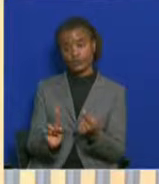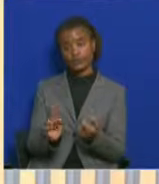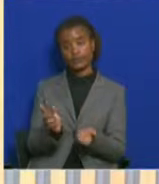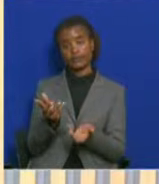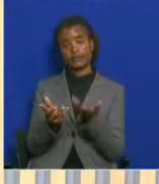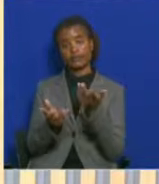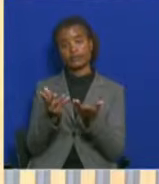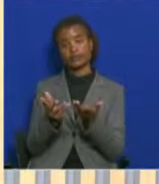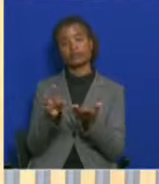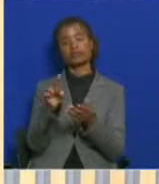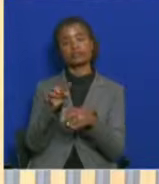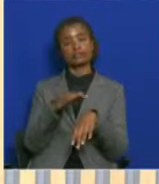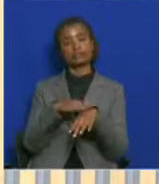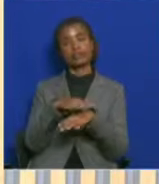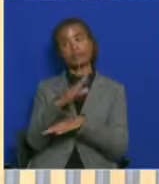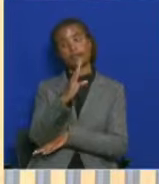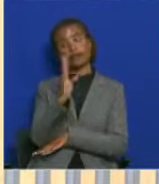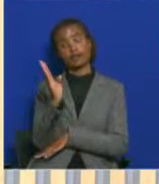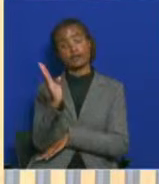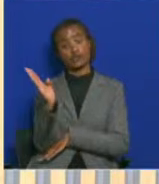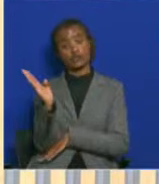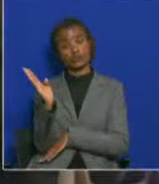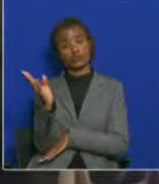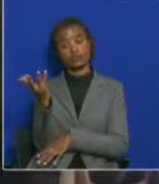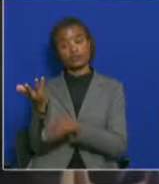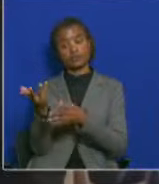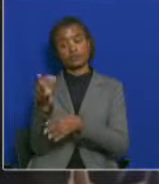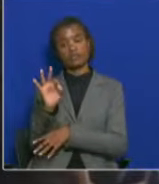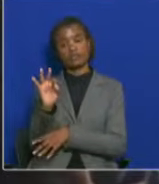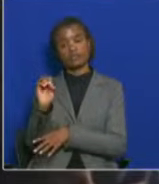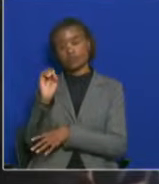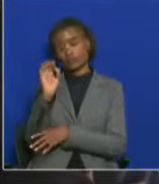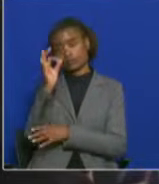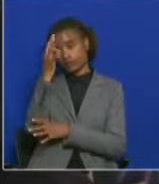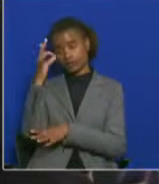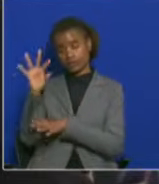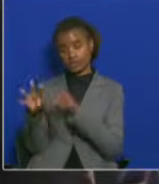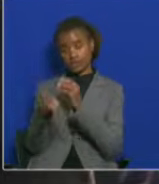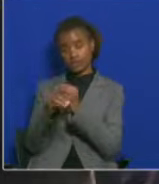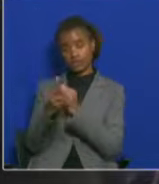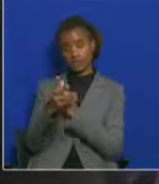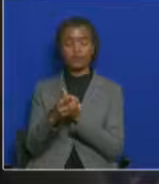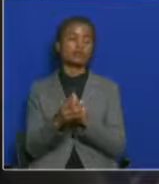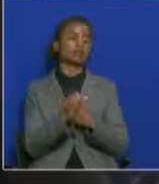add that 30 minutes. We are indebted. Thank you, Chair. Thank you.